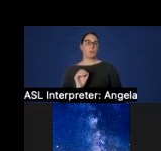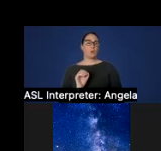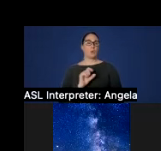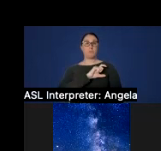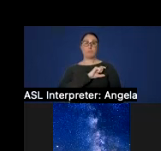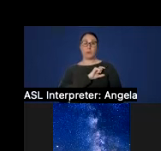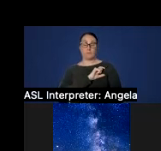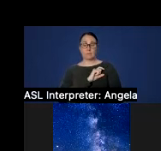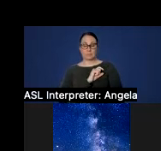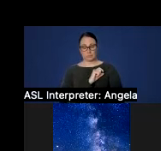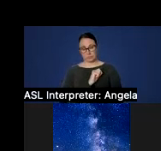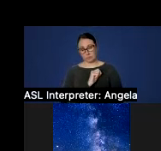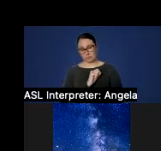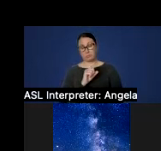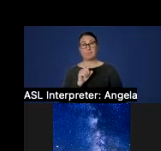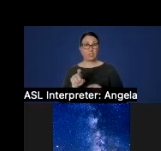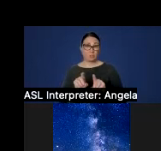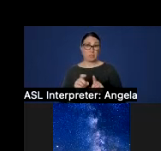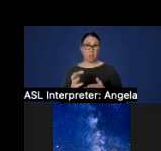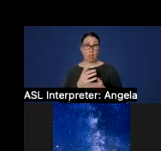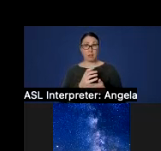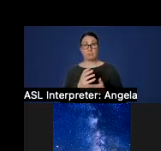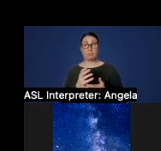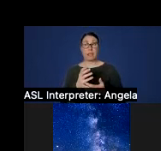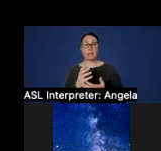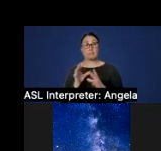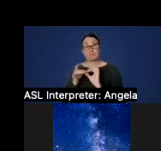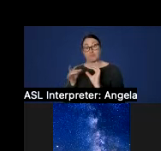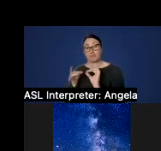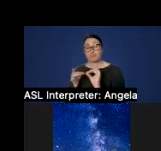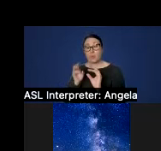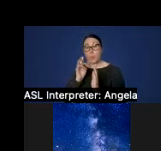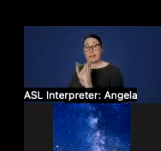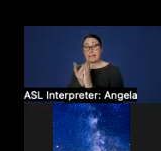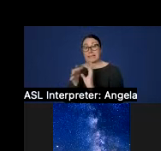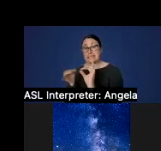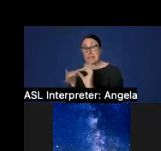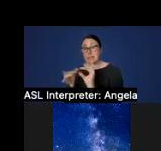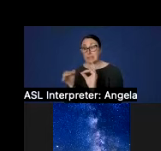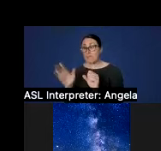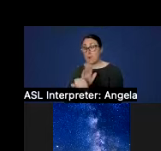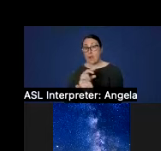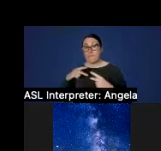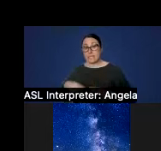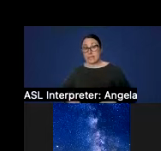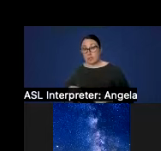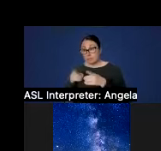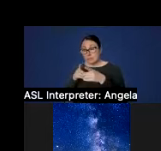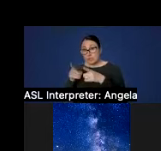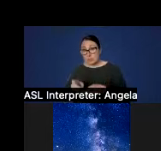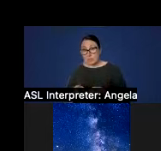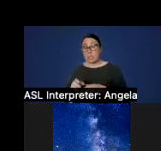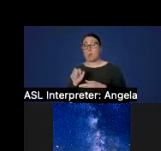be collecting witness statements, you know, which can include full physical description of vehicle,